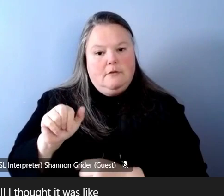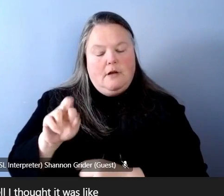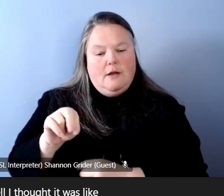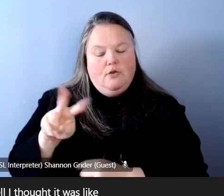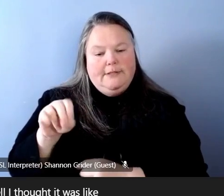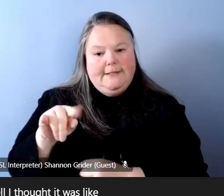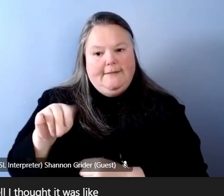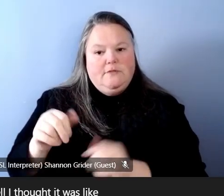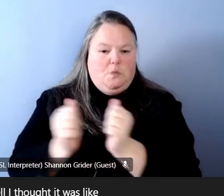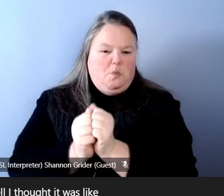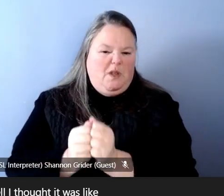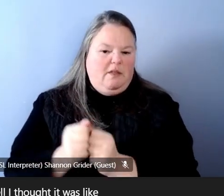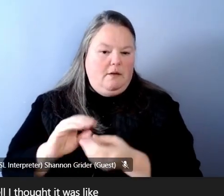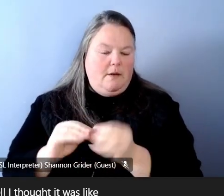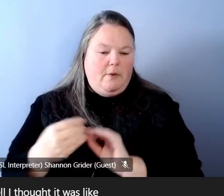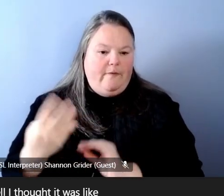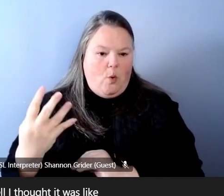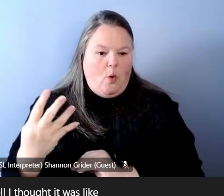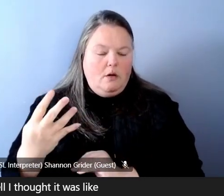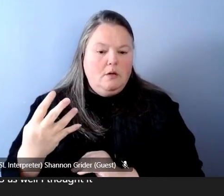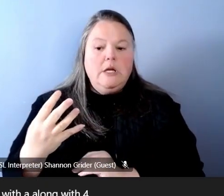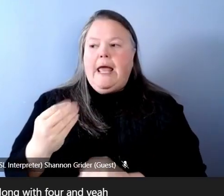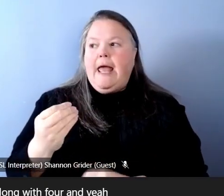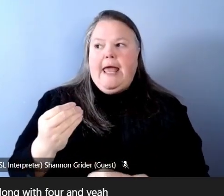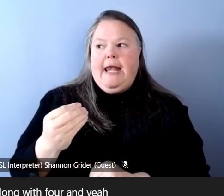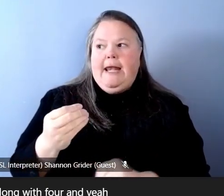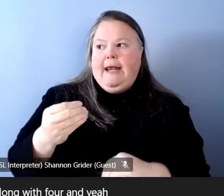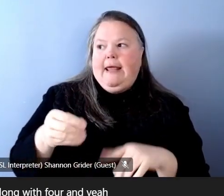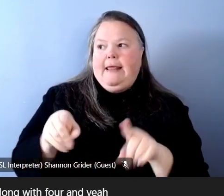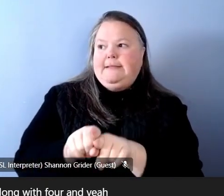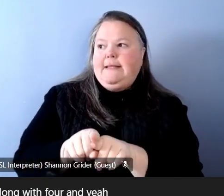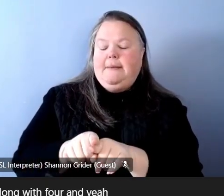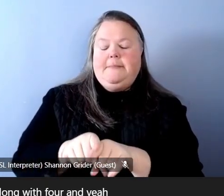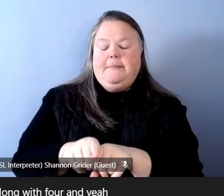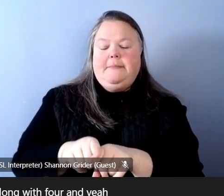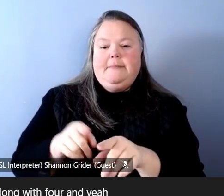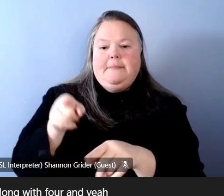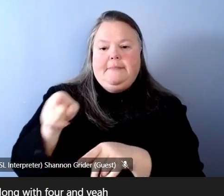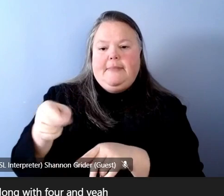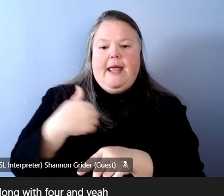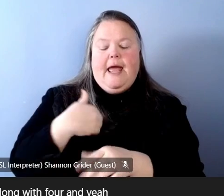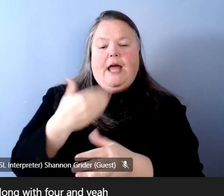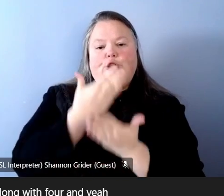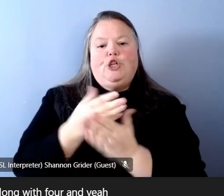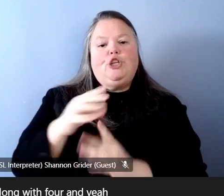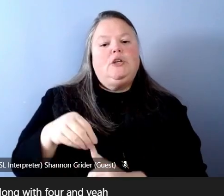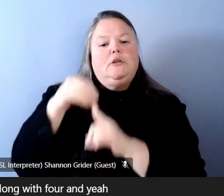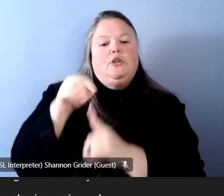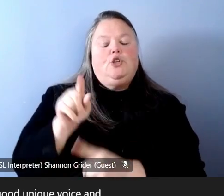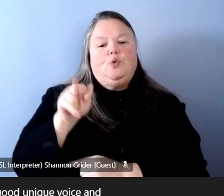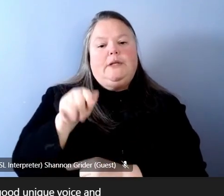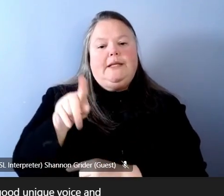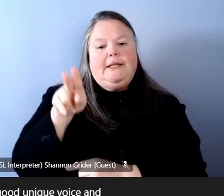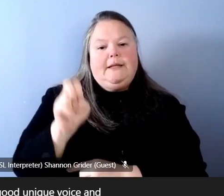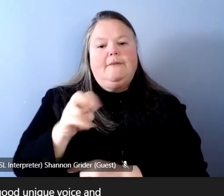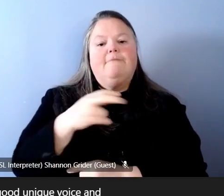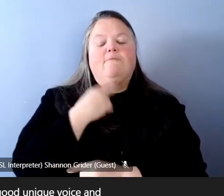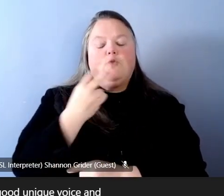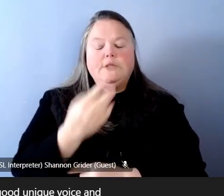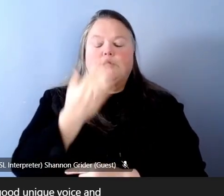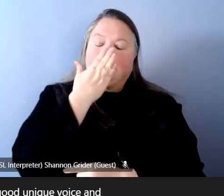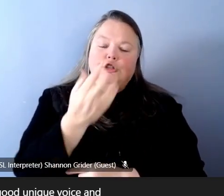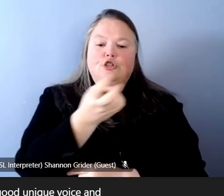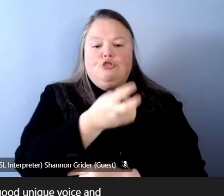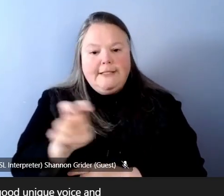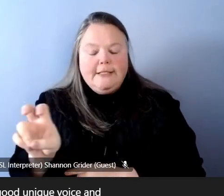4. And yeah, it's the same thing. It had like a good unique voice, and it transitioned very well. And like, yeah,